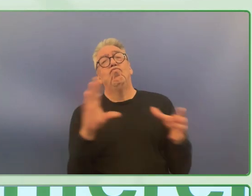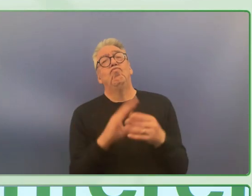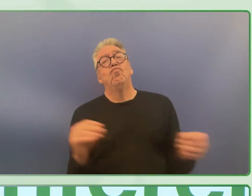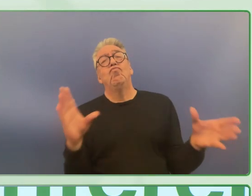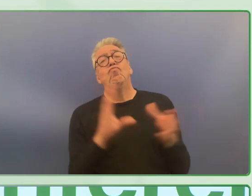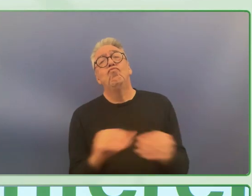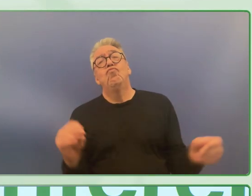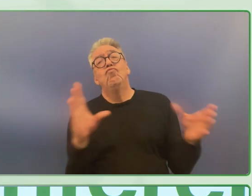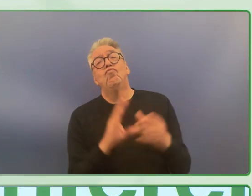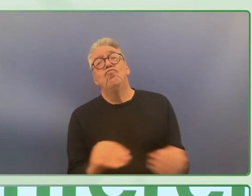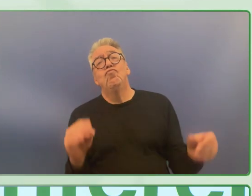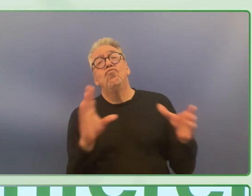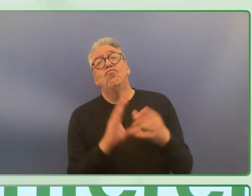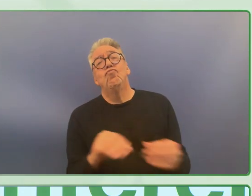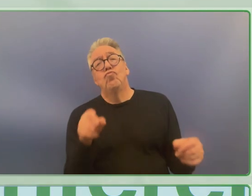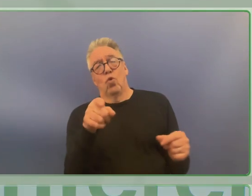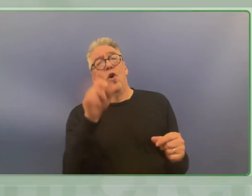what is going on.